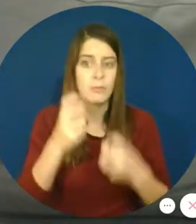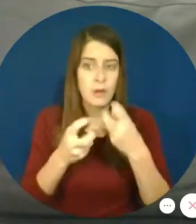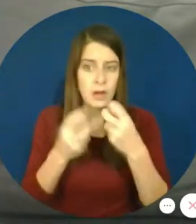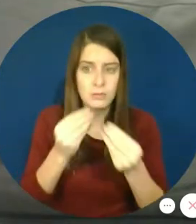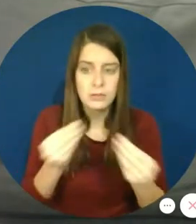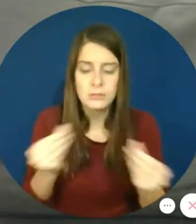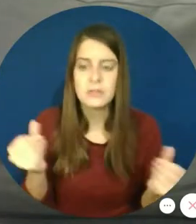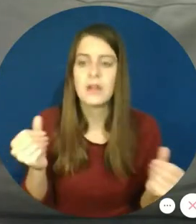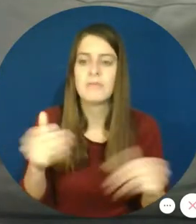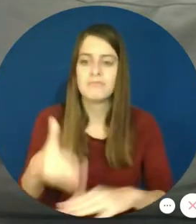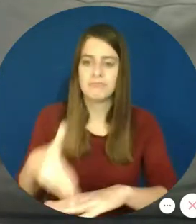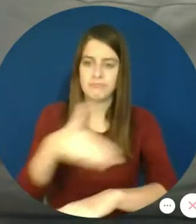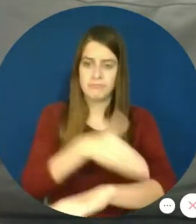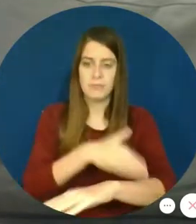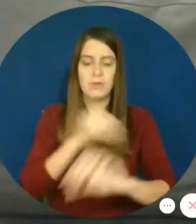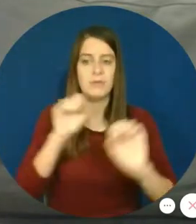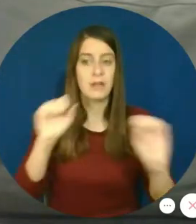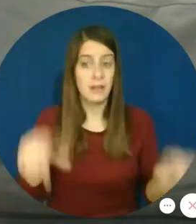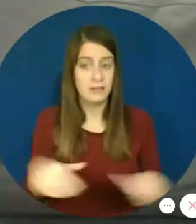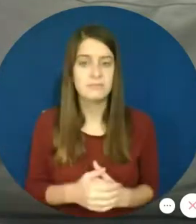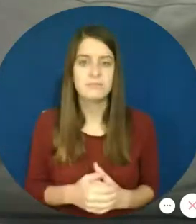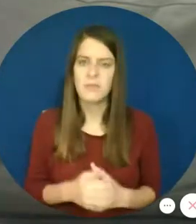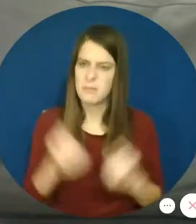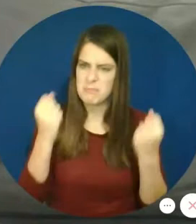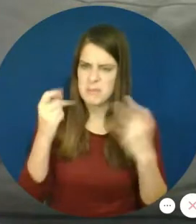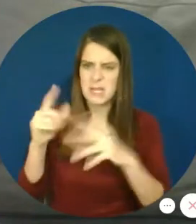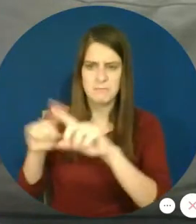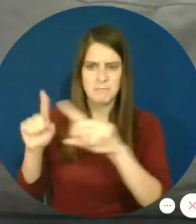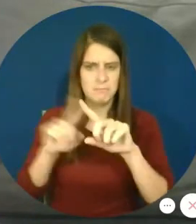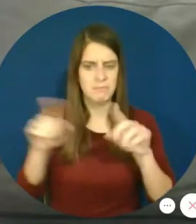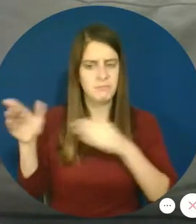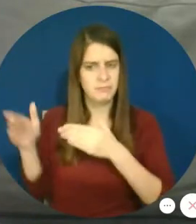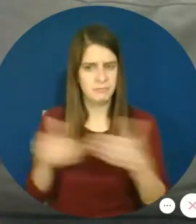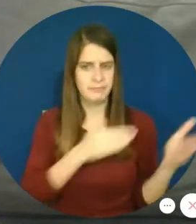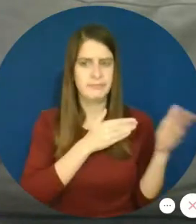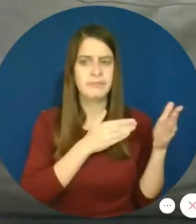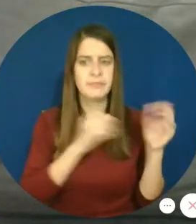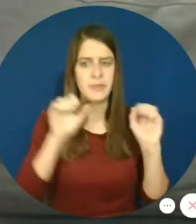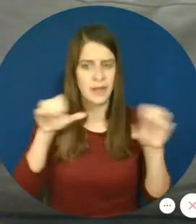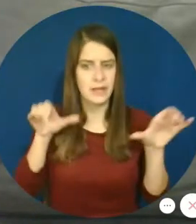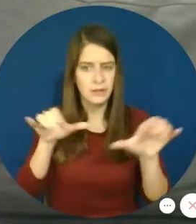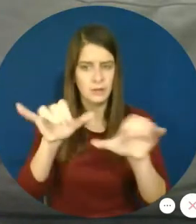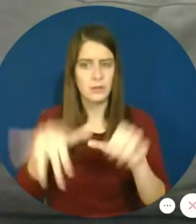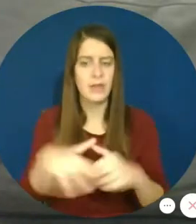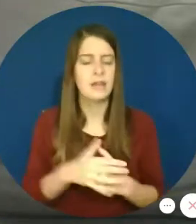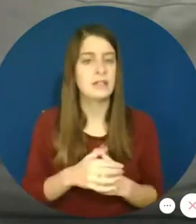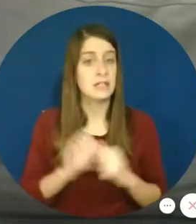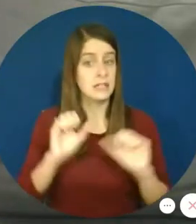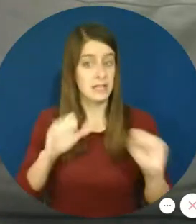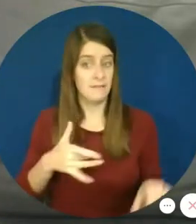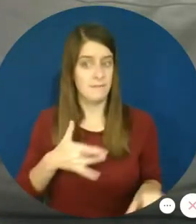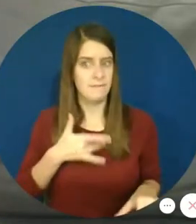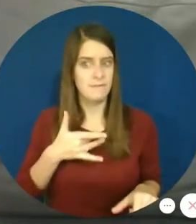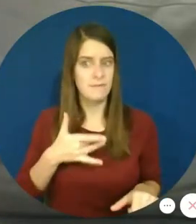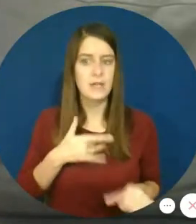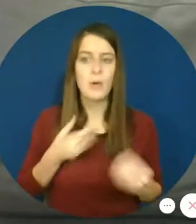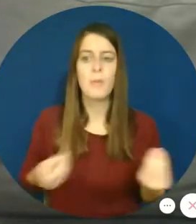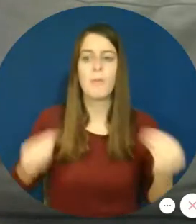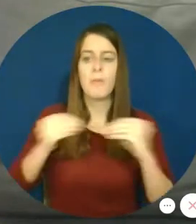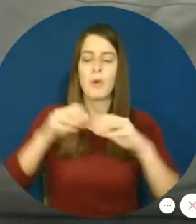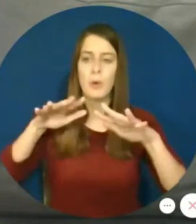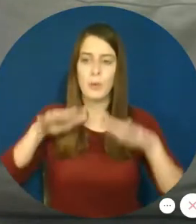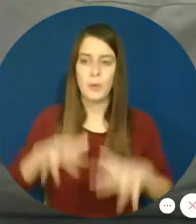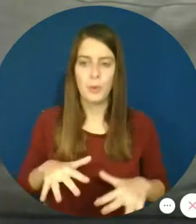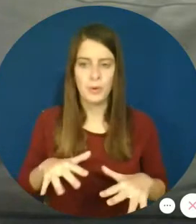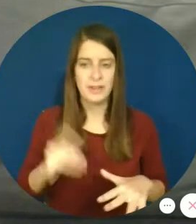through things so that we can feel more calm and more in control. Because feeling anxious or